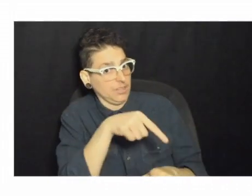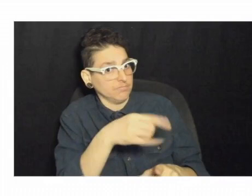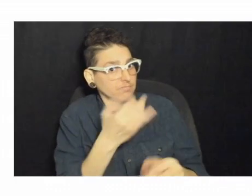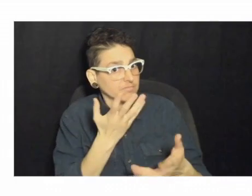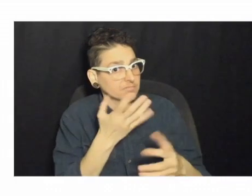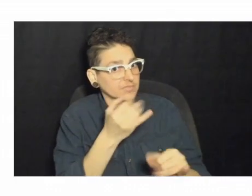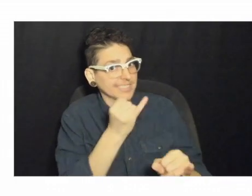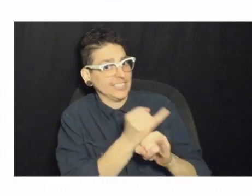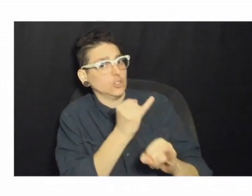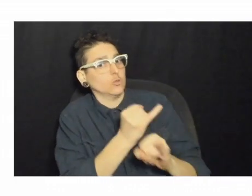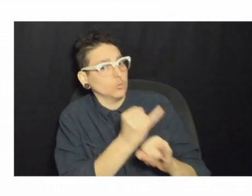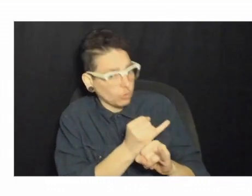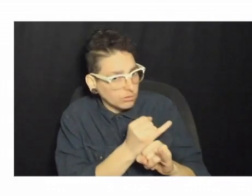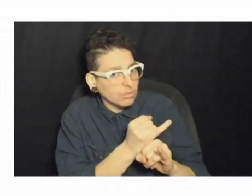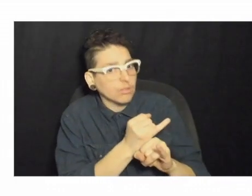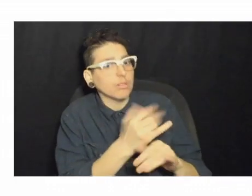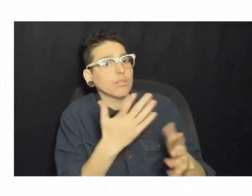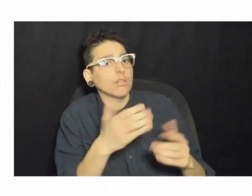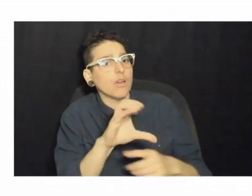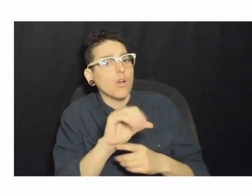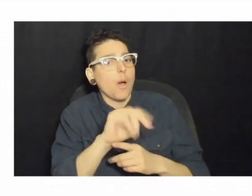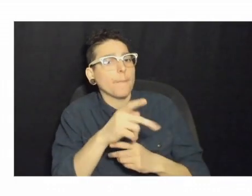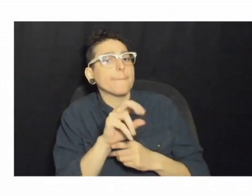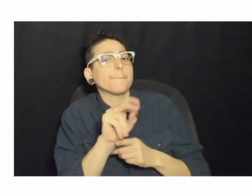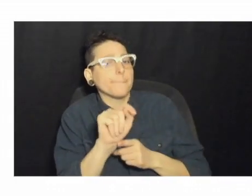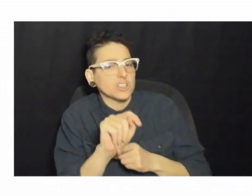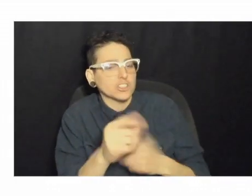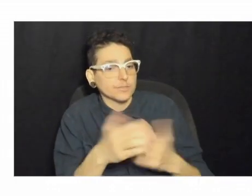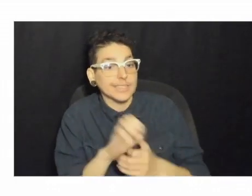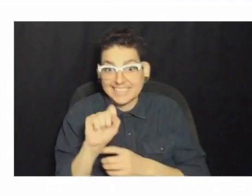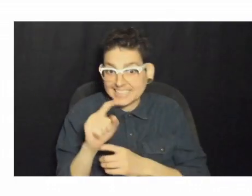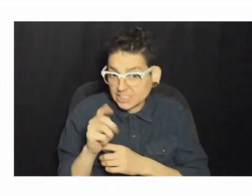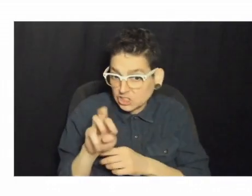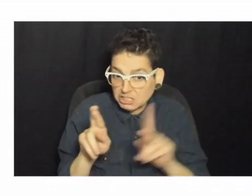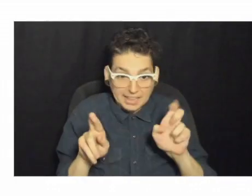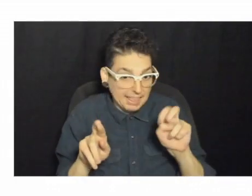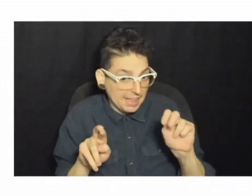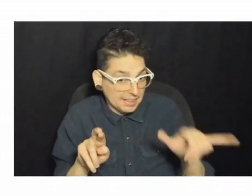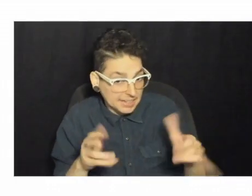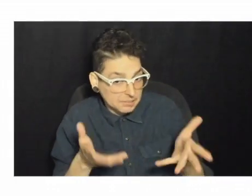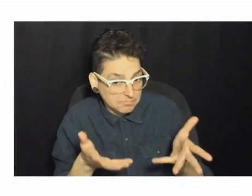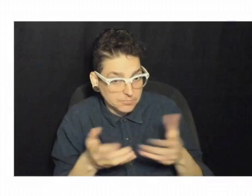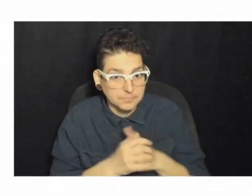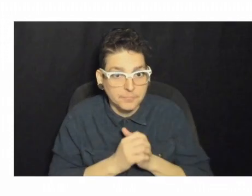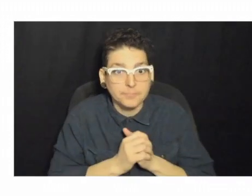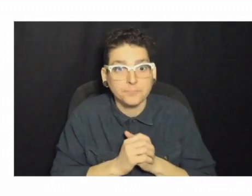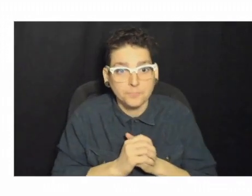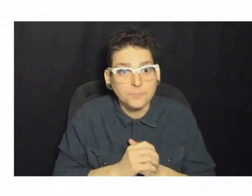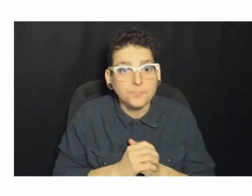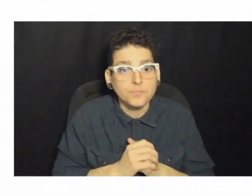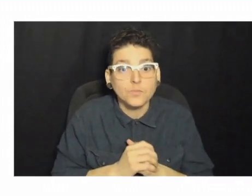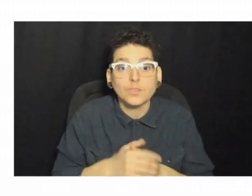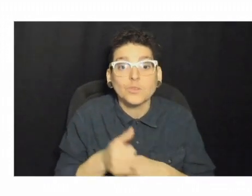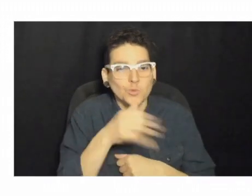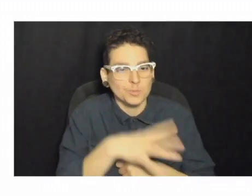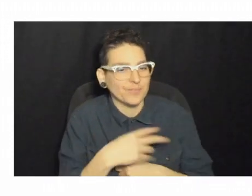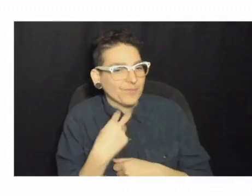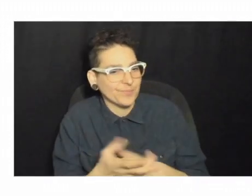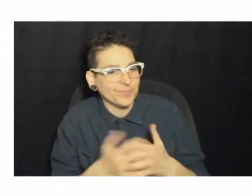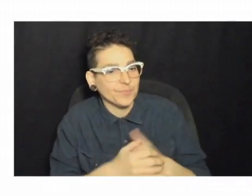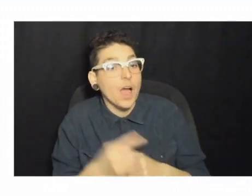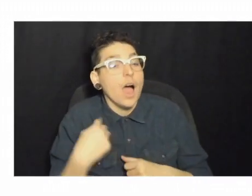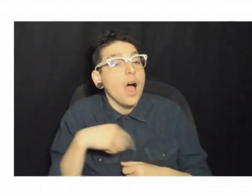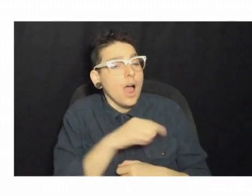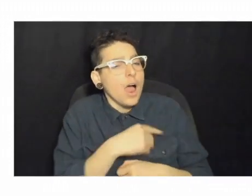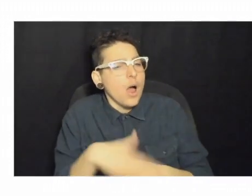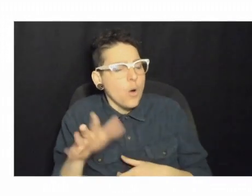or Kenny? We've heard so much about the need for effective community engagement, and just maybe this is an extension of what folks have